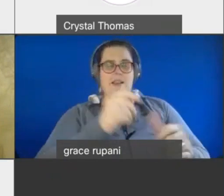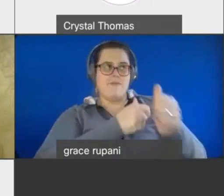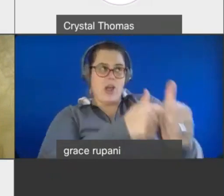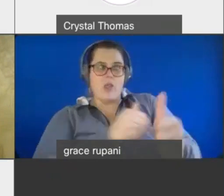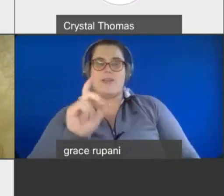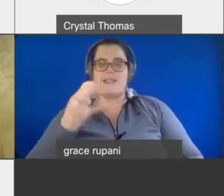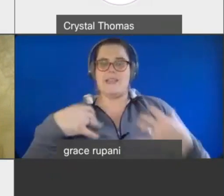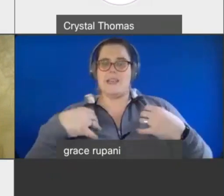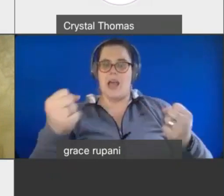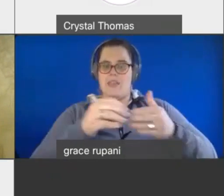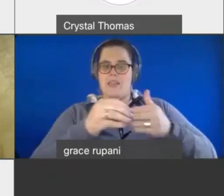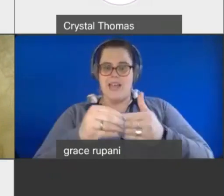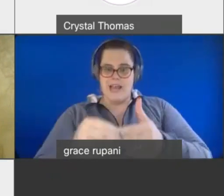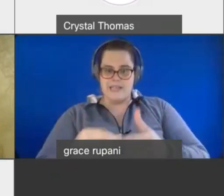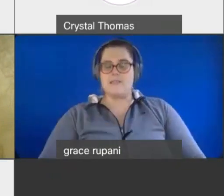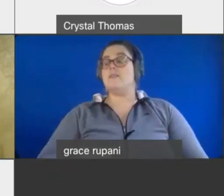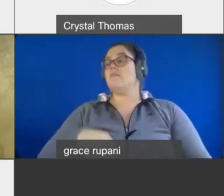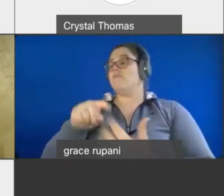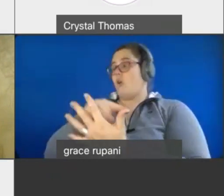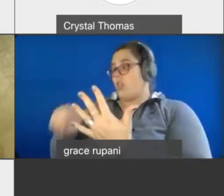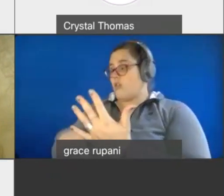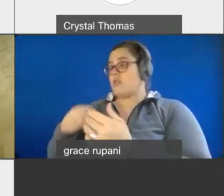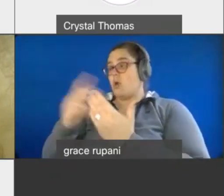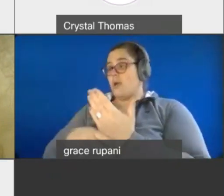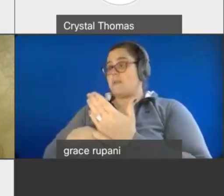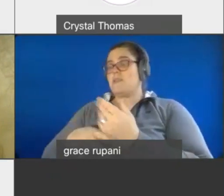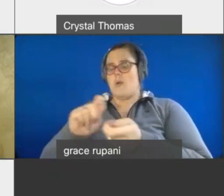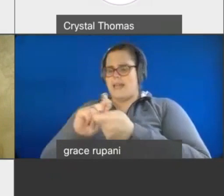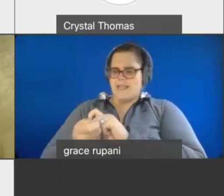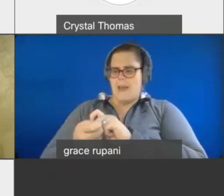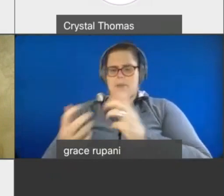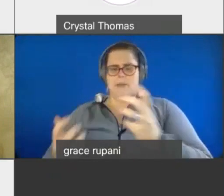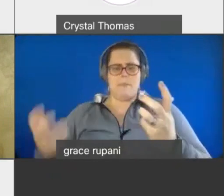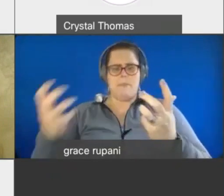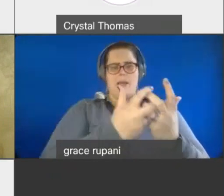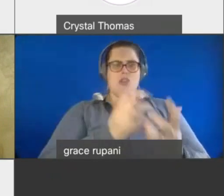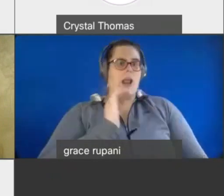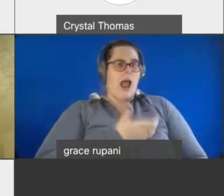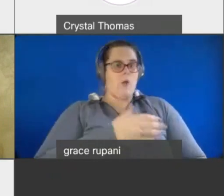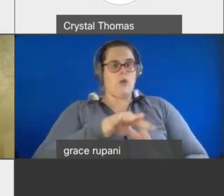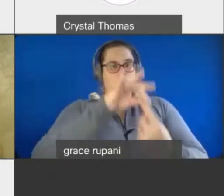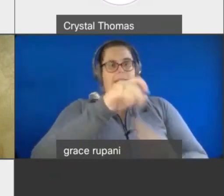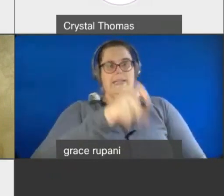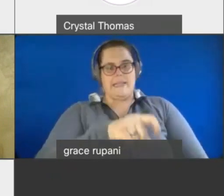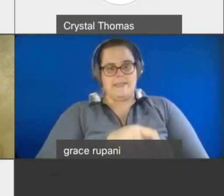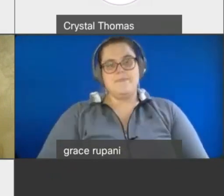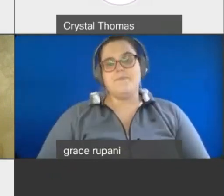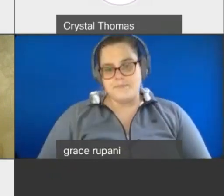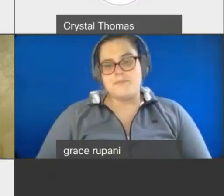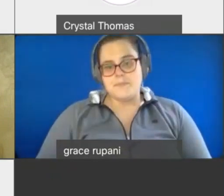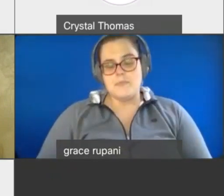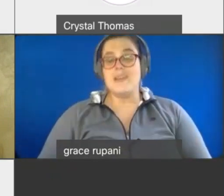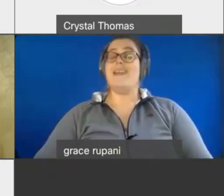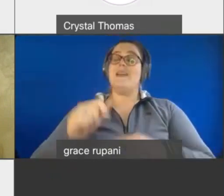assessing and adapting these based on our unique community-based setting. These trainings and